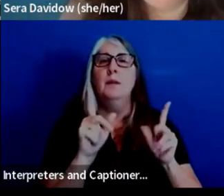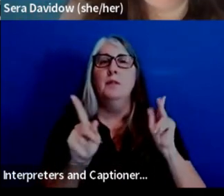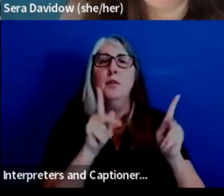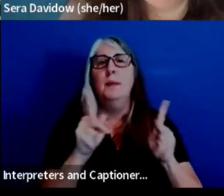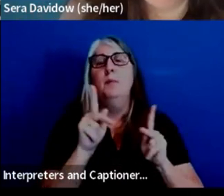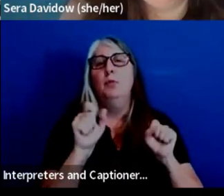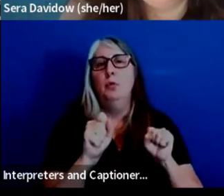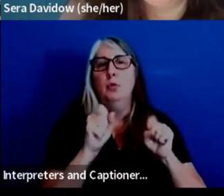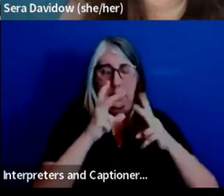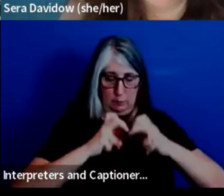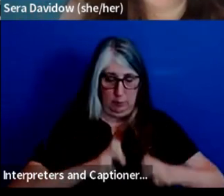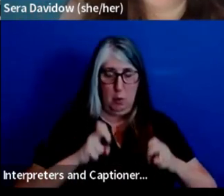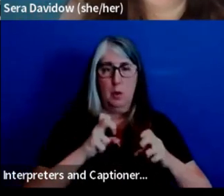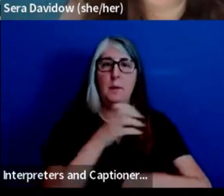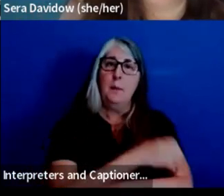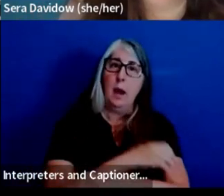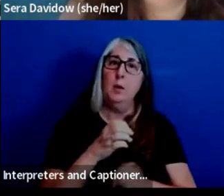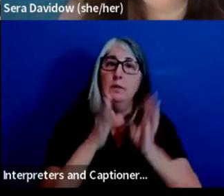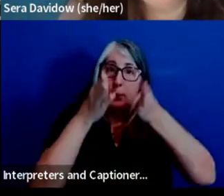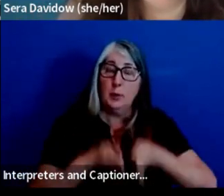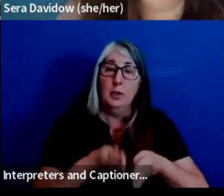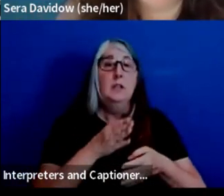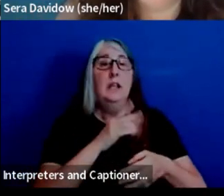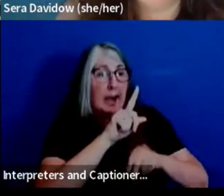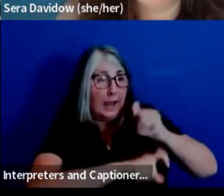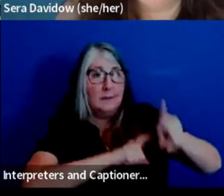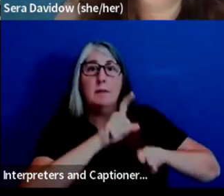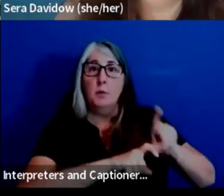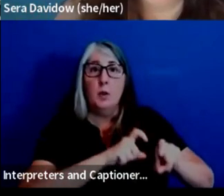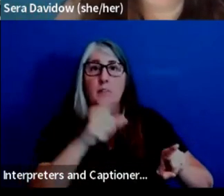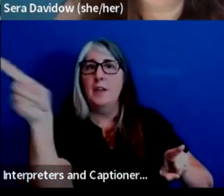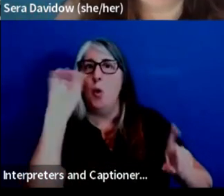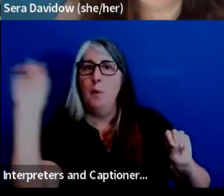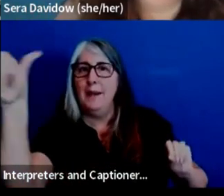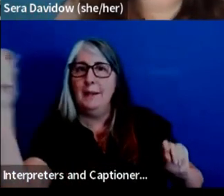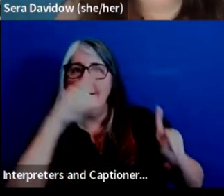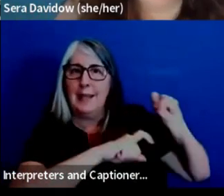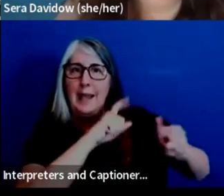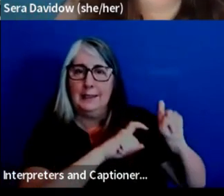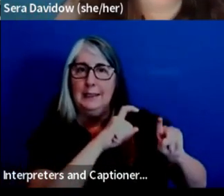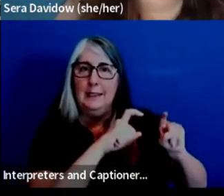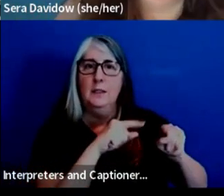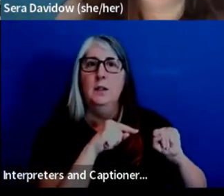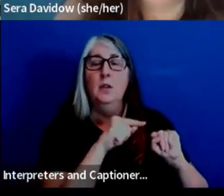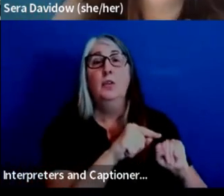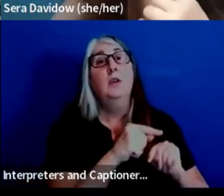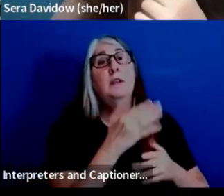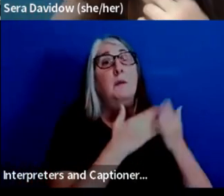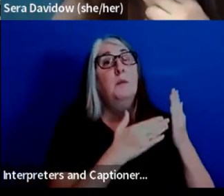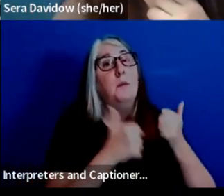power of being with people and asking creative questions that nobody else is asking, even in some of the toughest